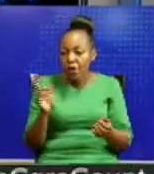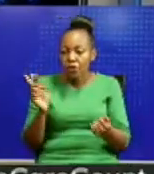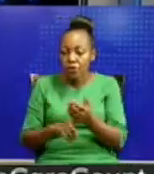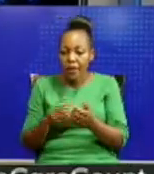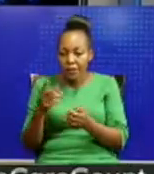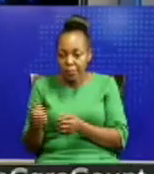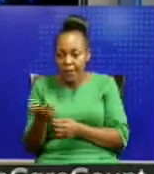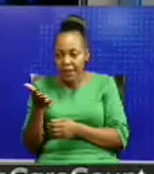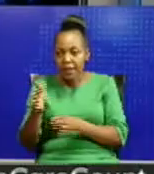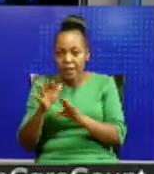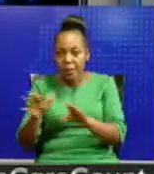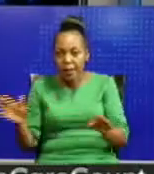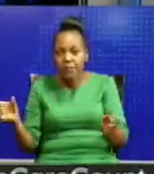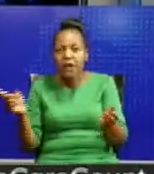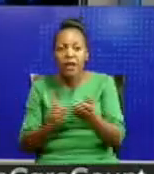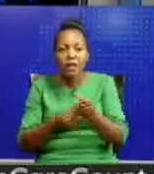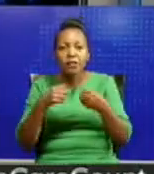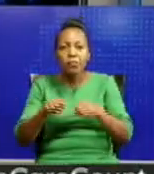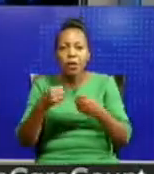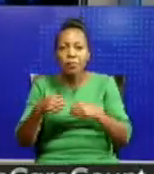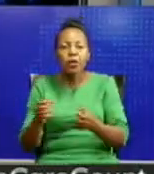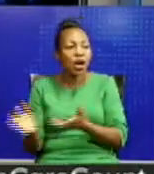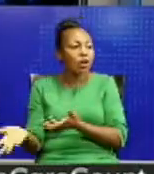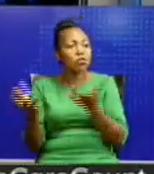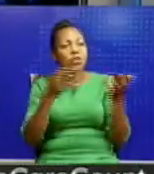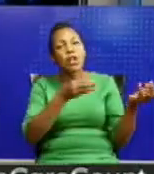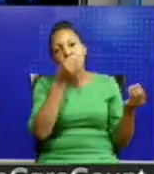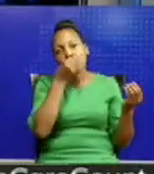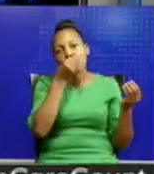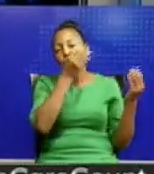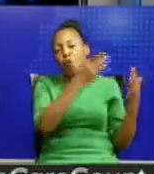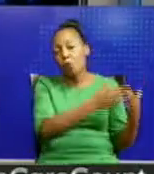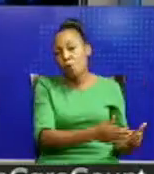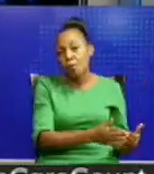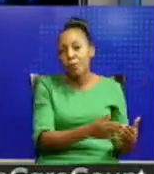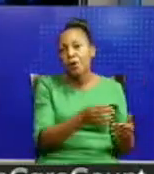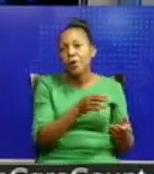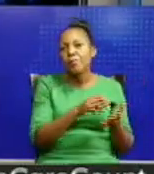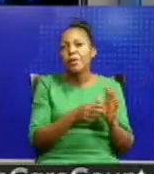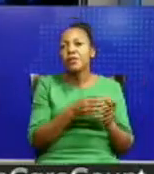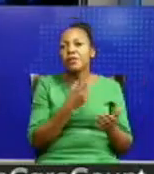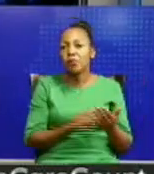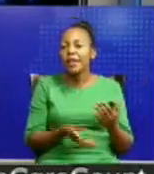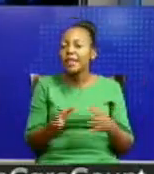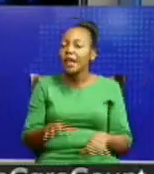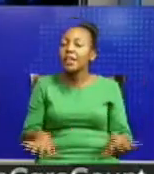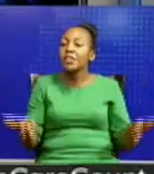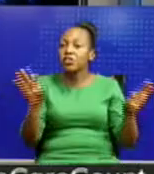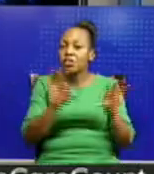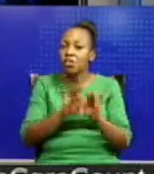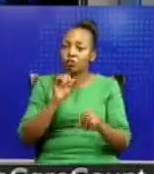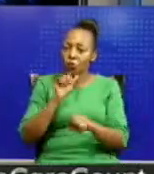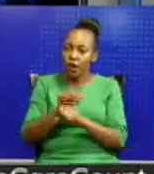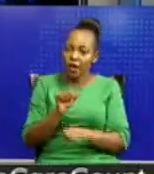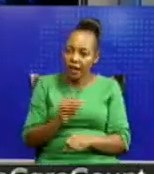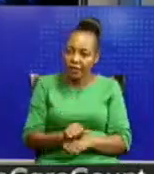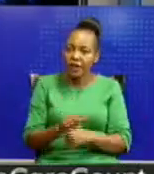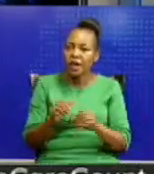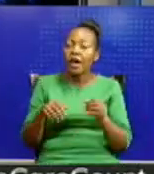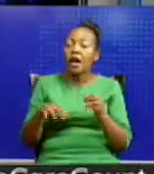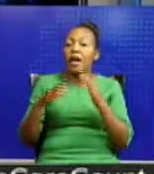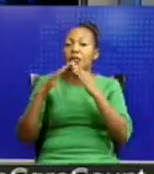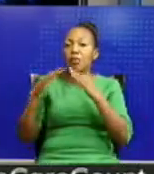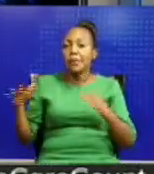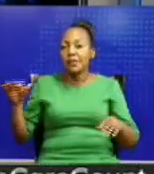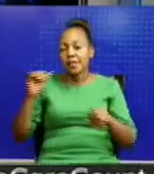get a border cyclist to take money home, to take food home. So they are actually essential workers. And domestic and paid